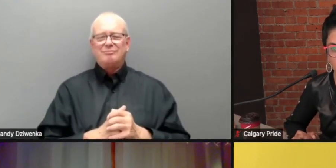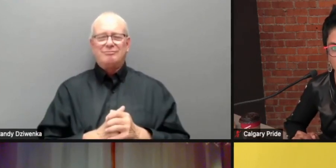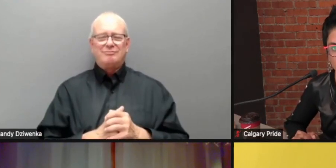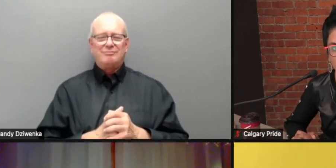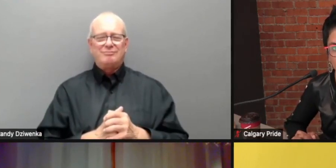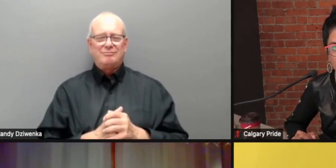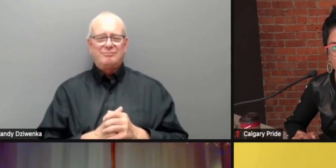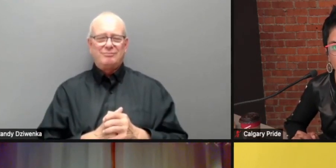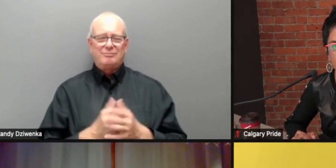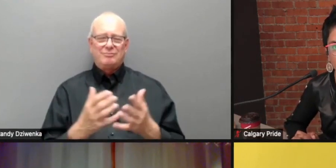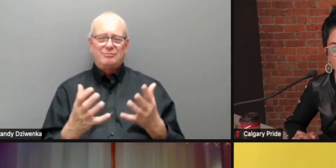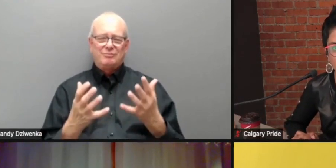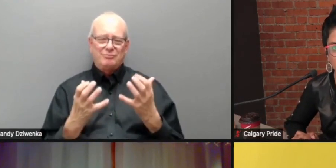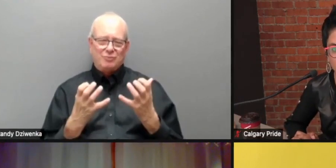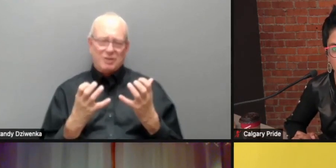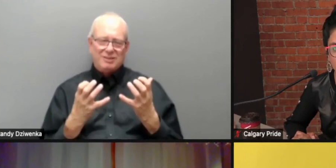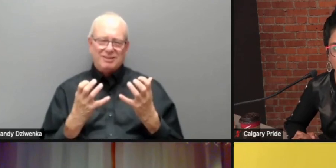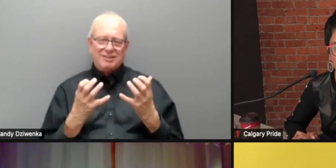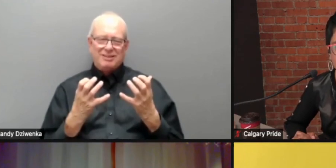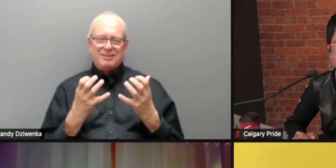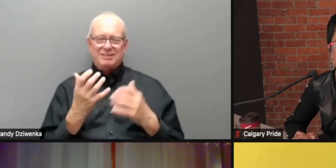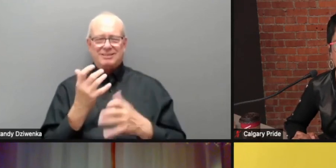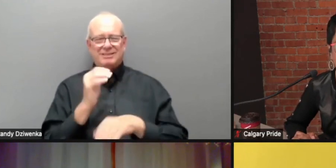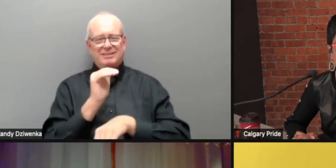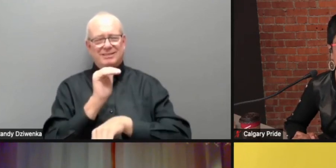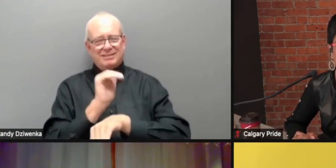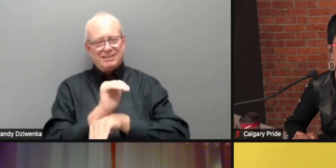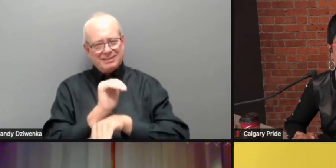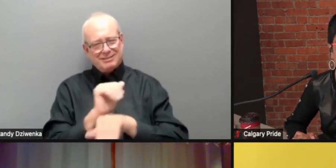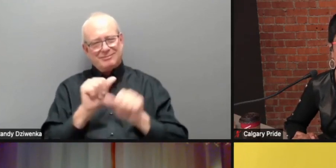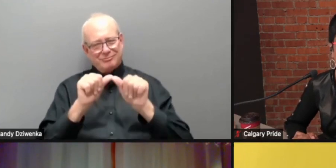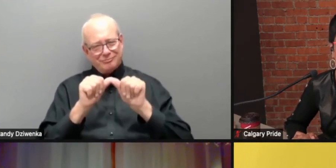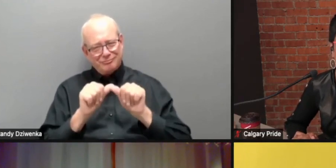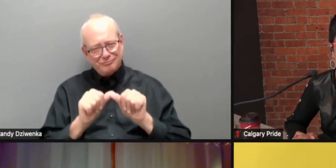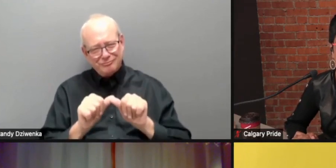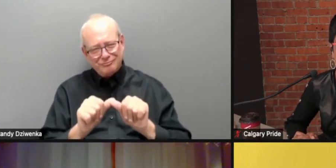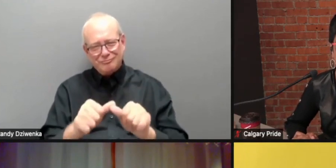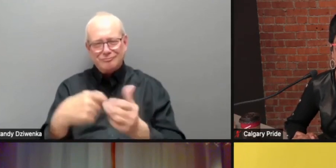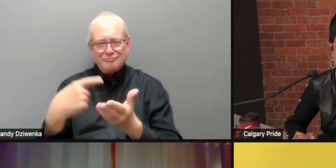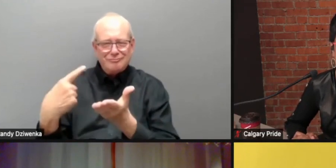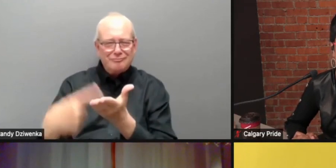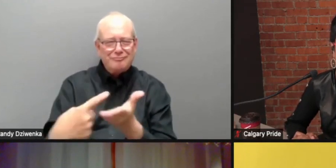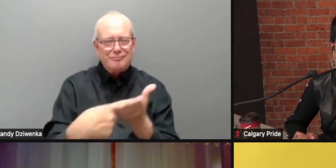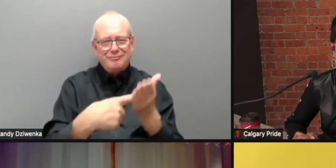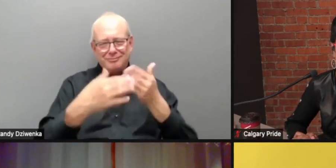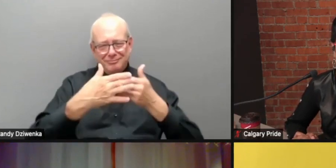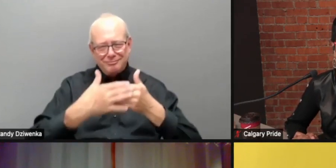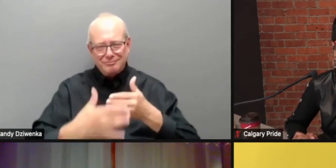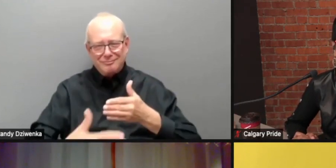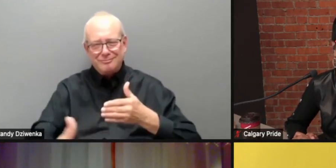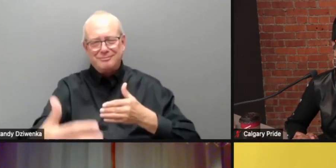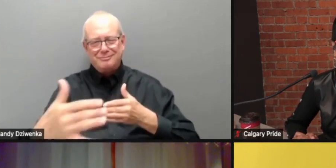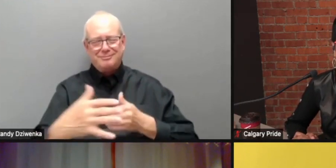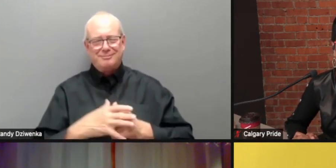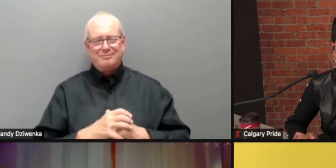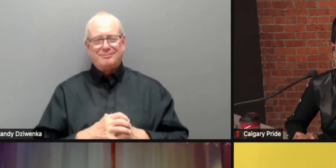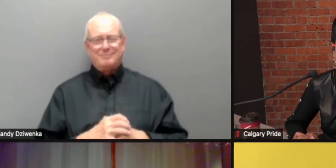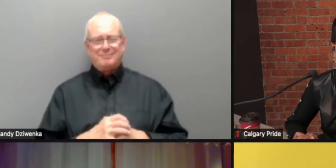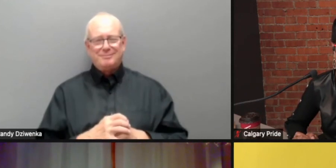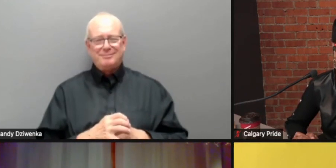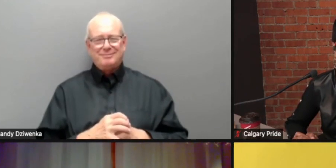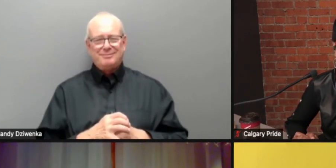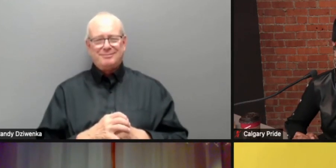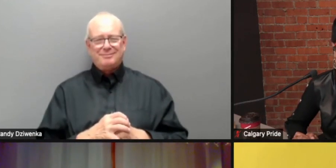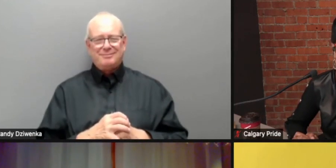courageous conversations that go beyond the festival. And my message to everyone who is watching here today is you are not